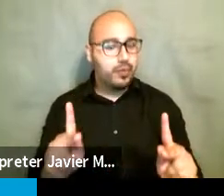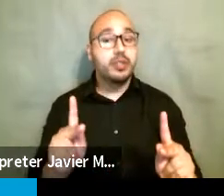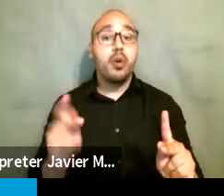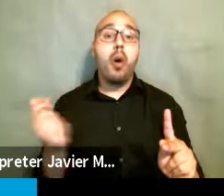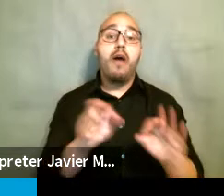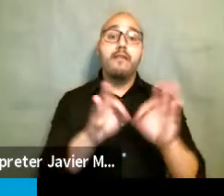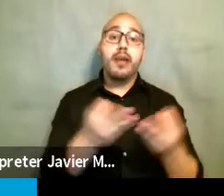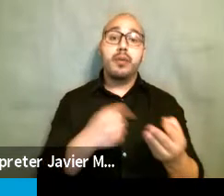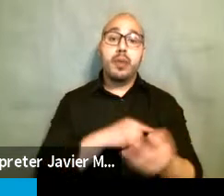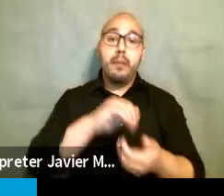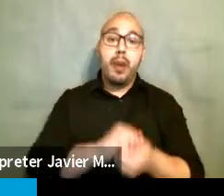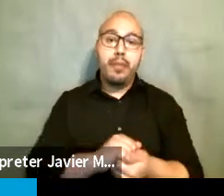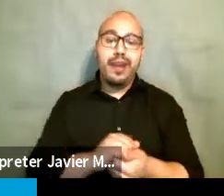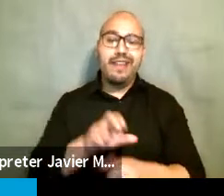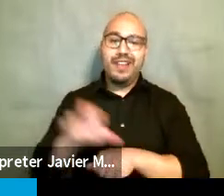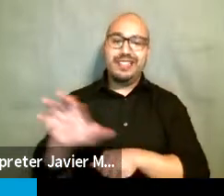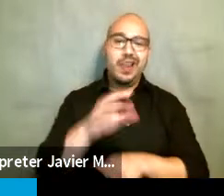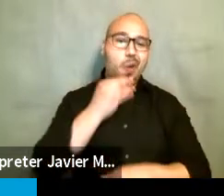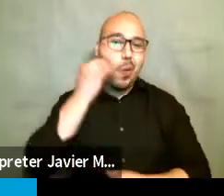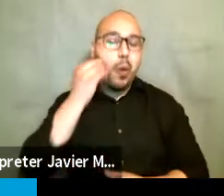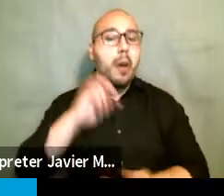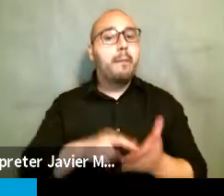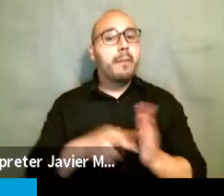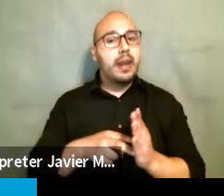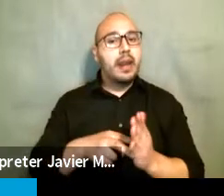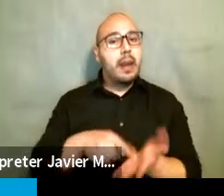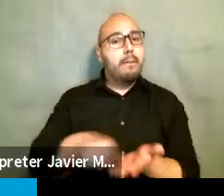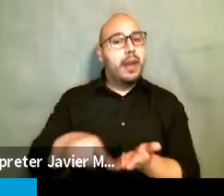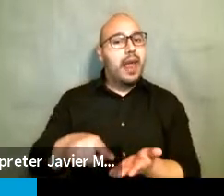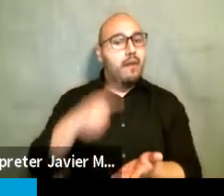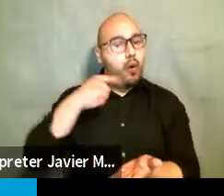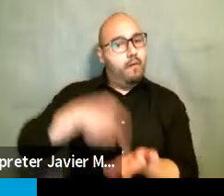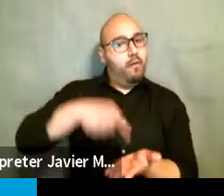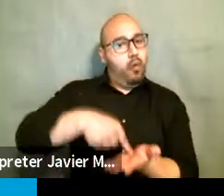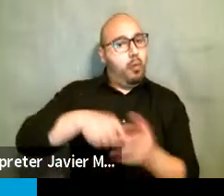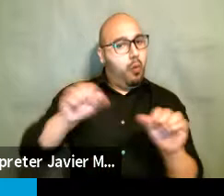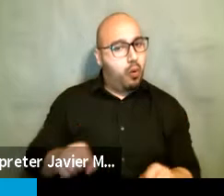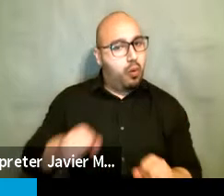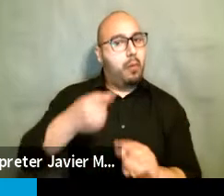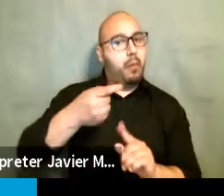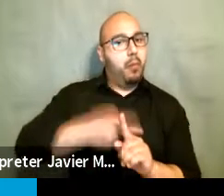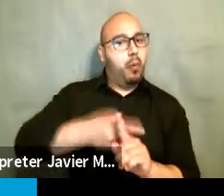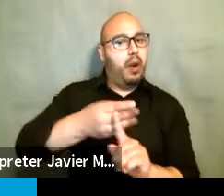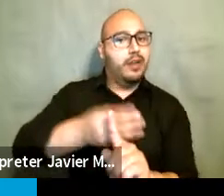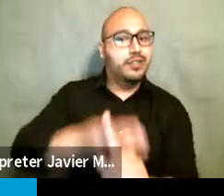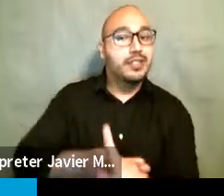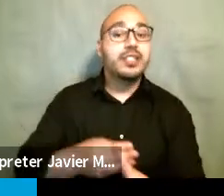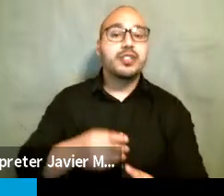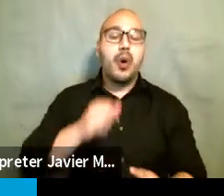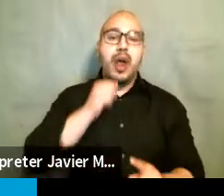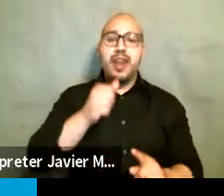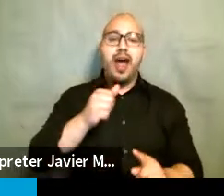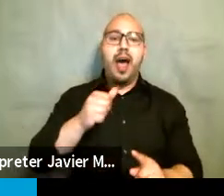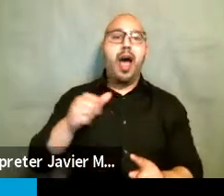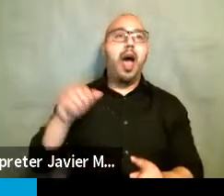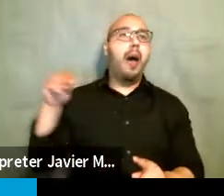with invest in their homes, meaning that they do pay for an affordable mortgage. So it is not a hand out, it is a hand up. Our